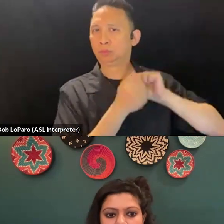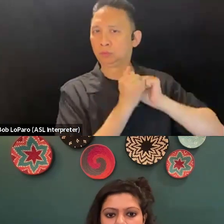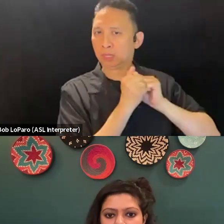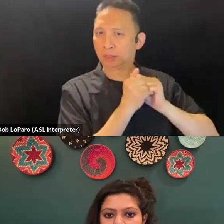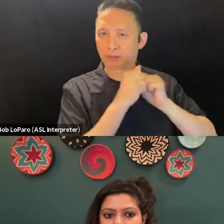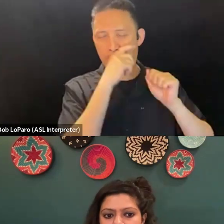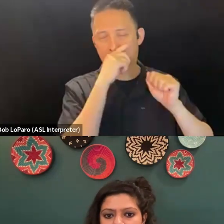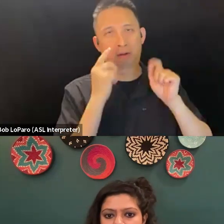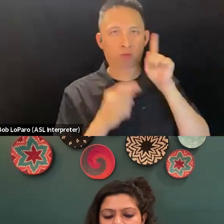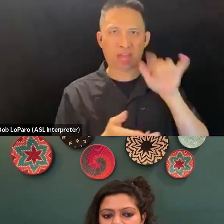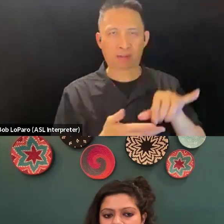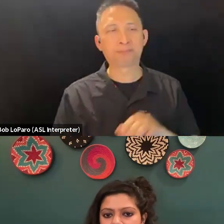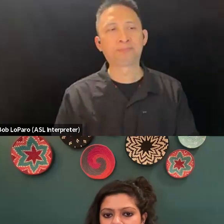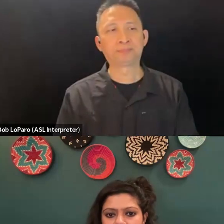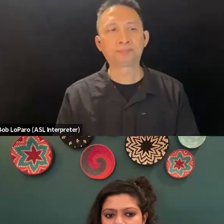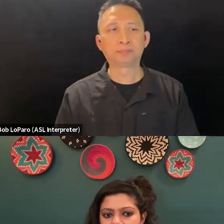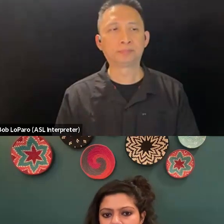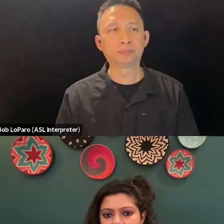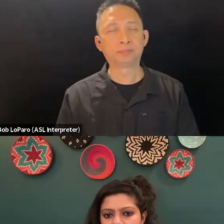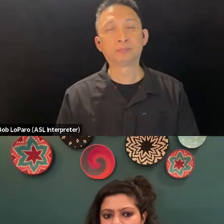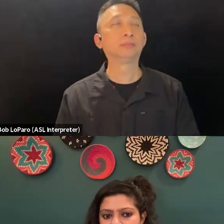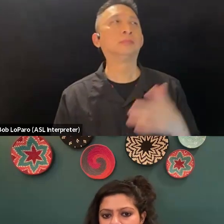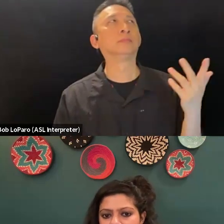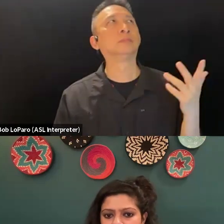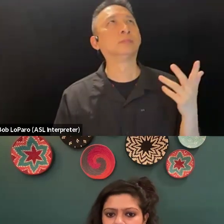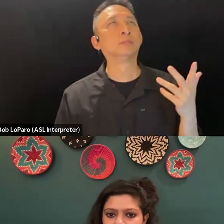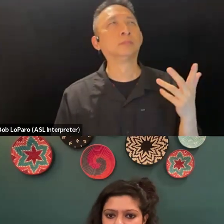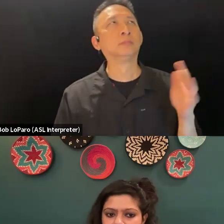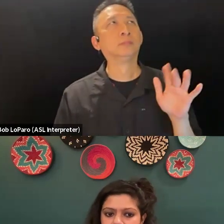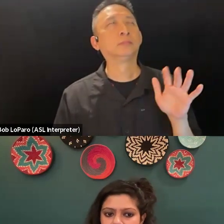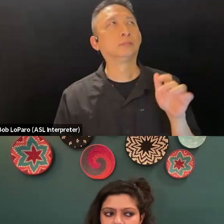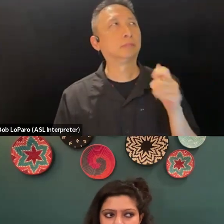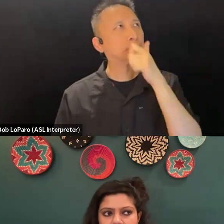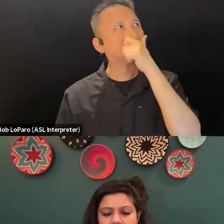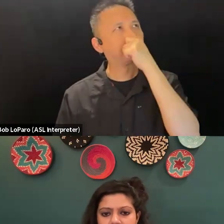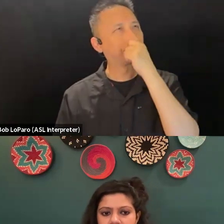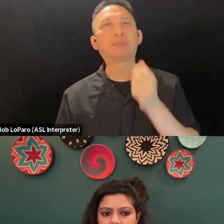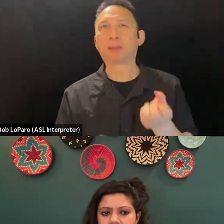something, that the first yawn comes, or the first sort of like casual, like